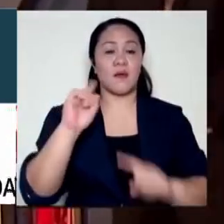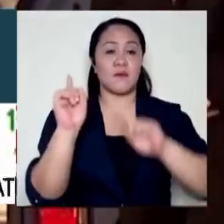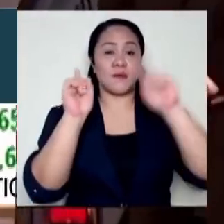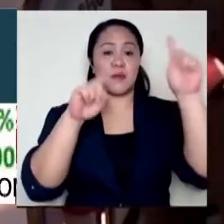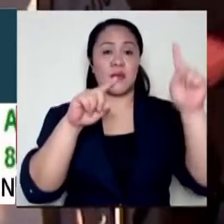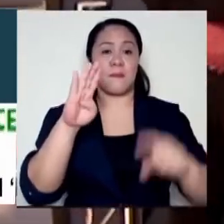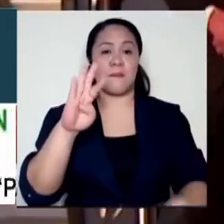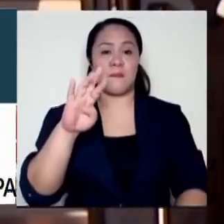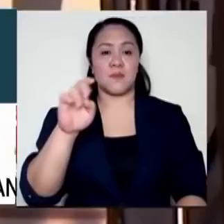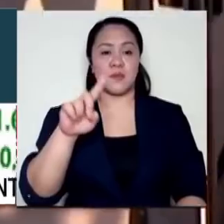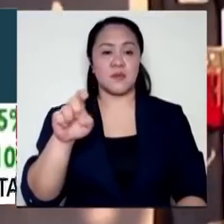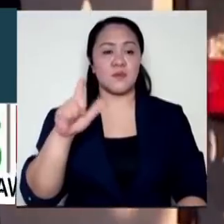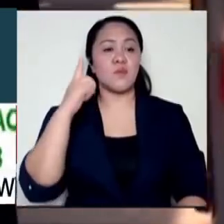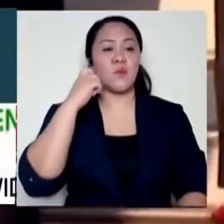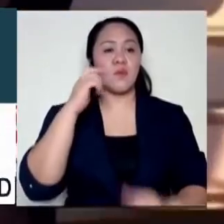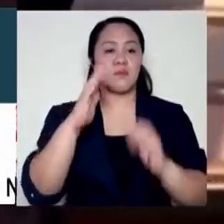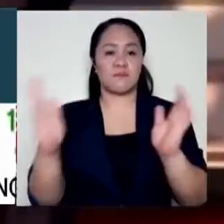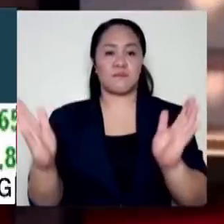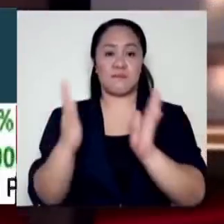his meeting with Putin.